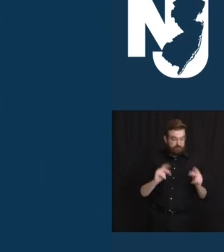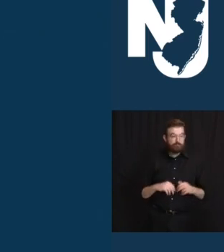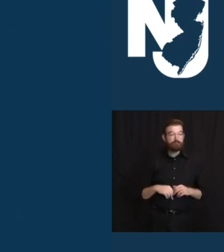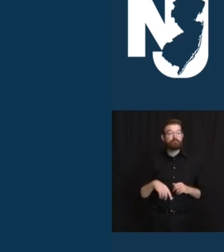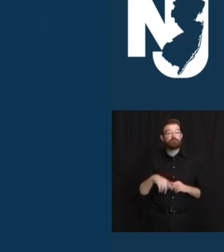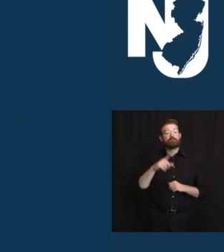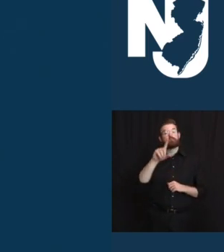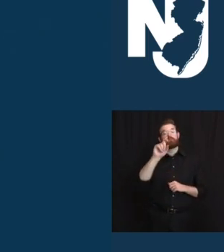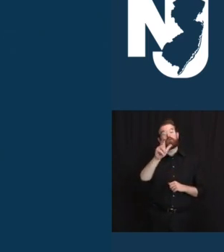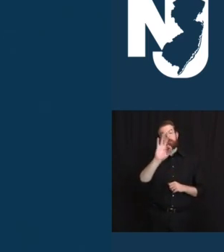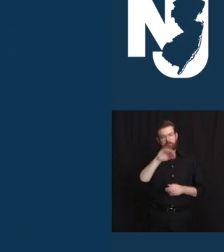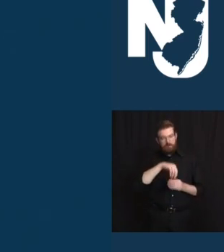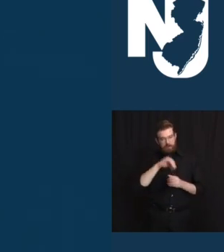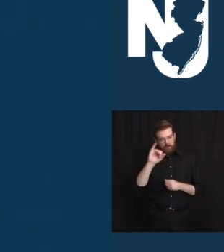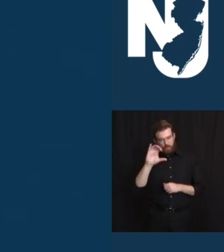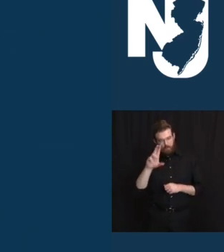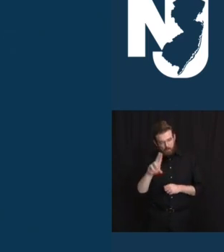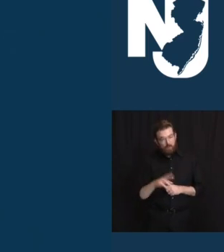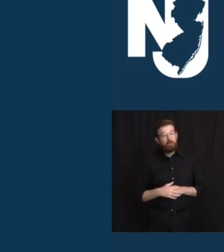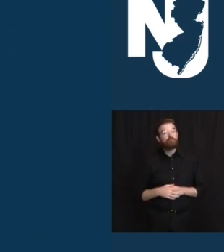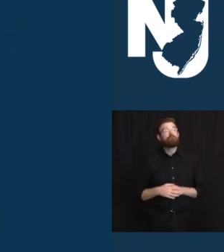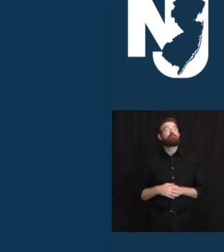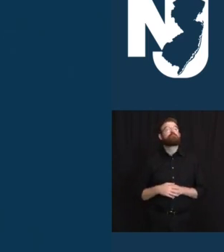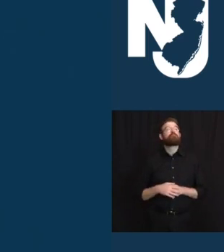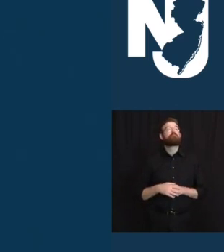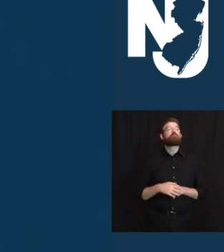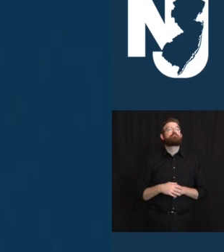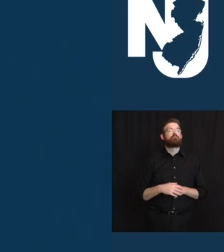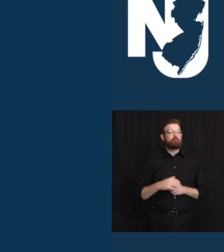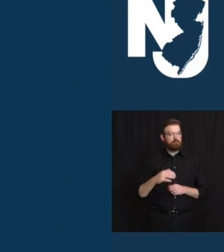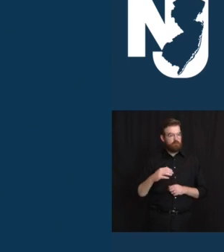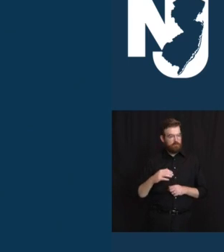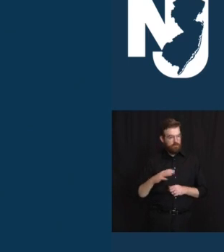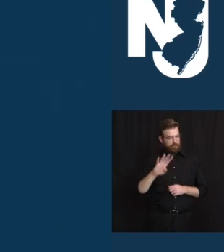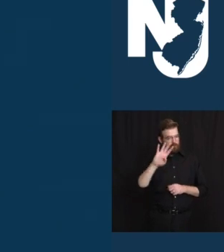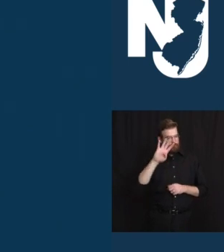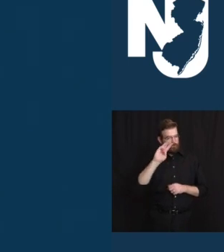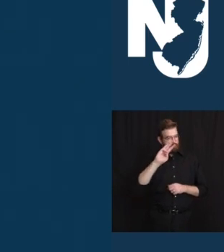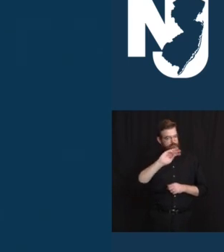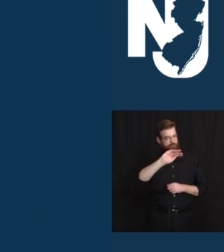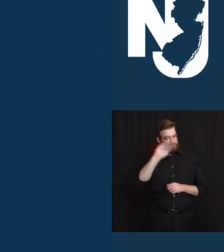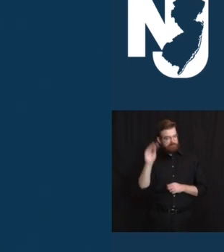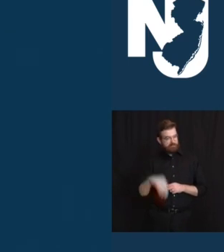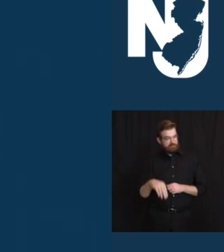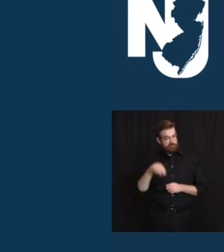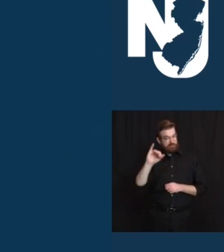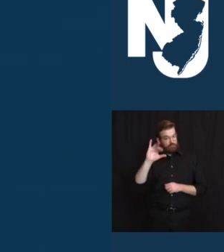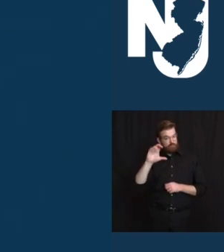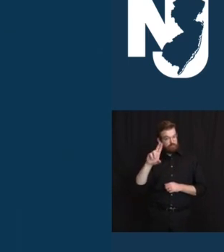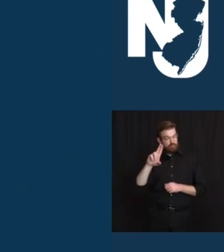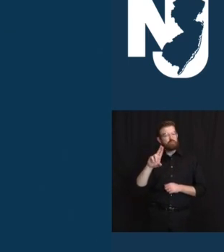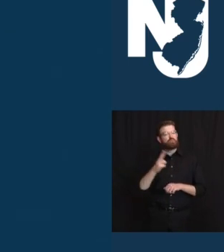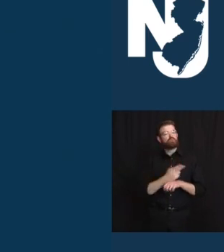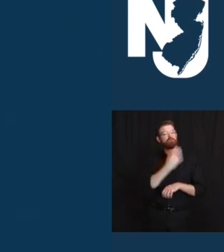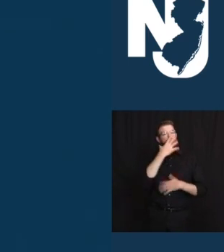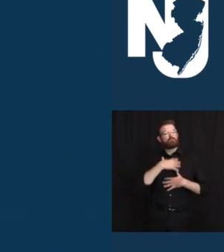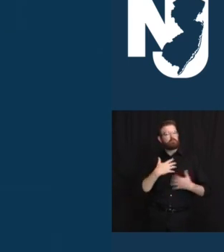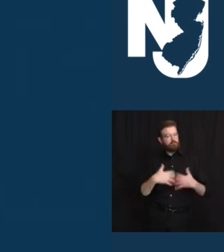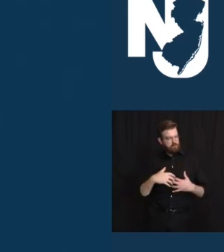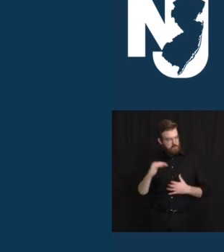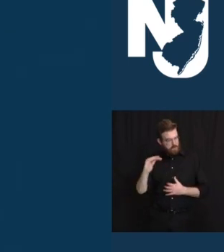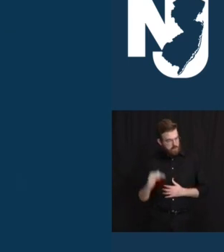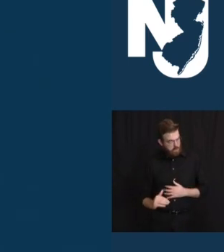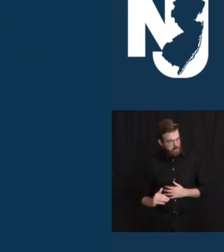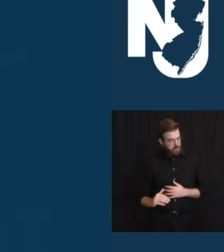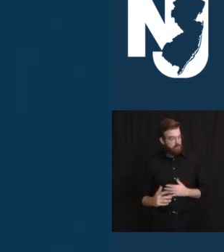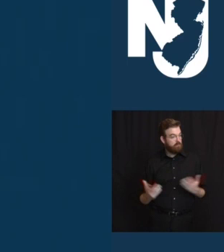care, and a low number of 46% on ventilators. There are no new reports, fortunately, of